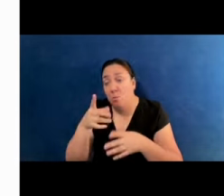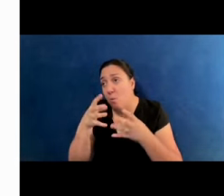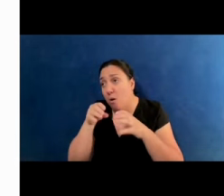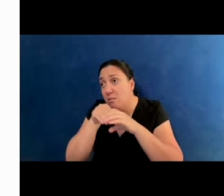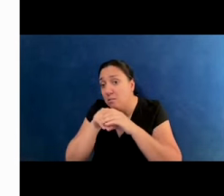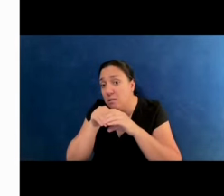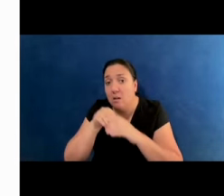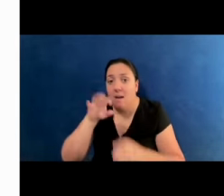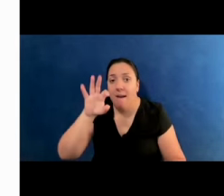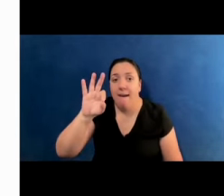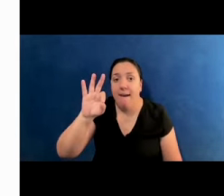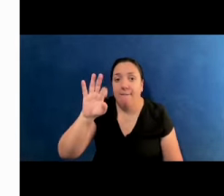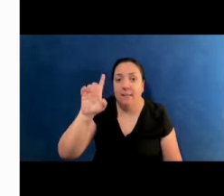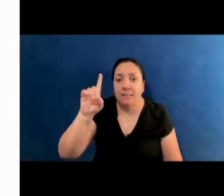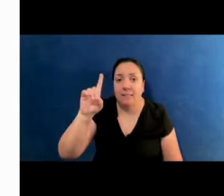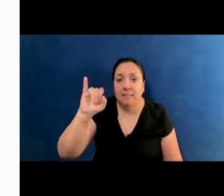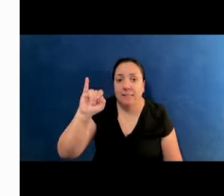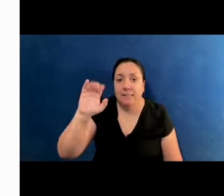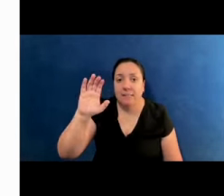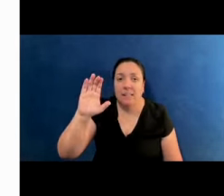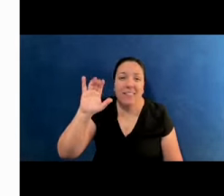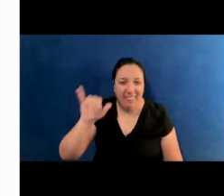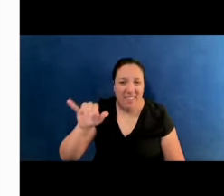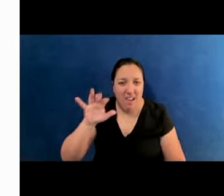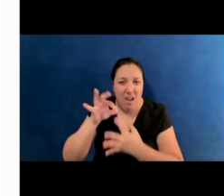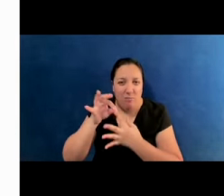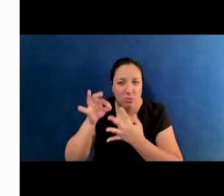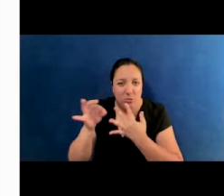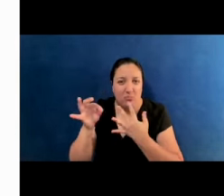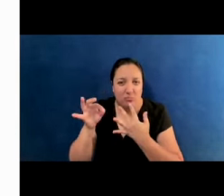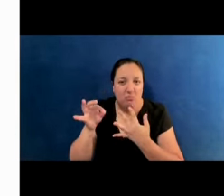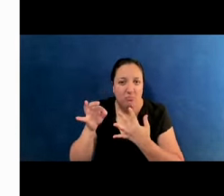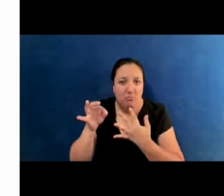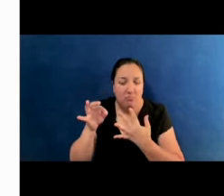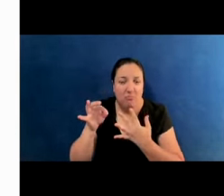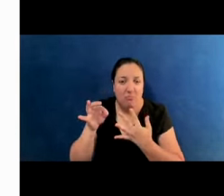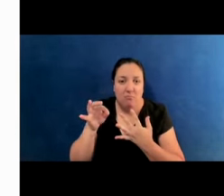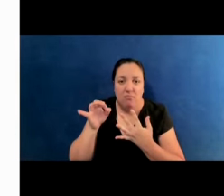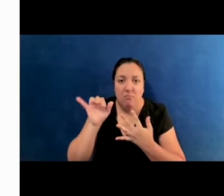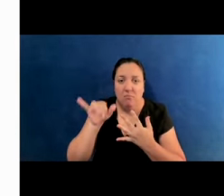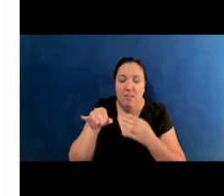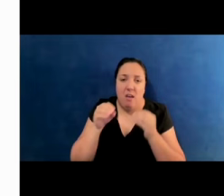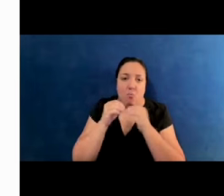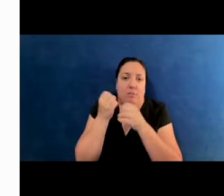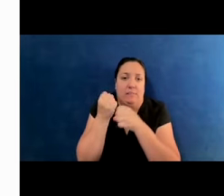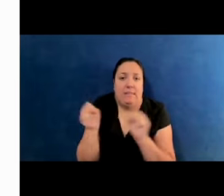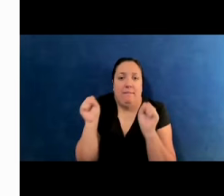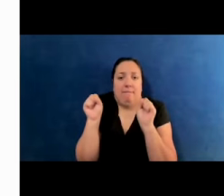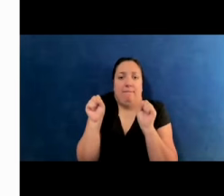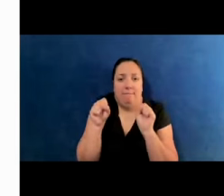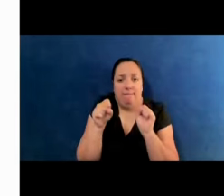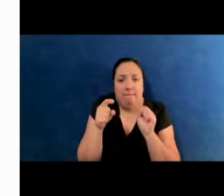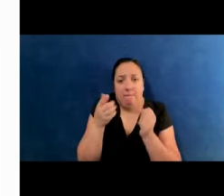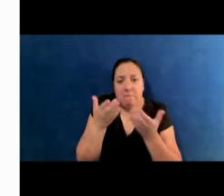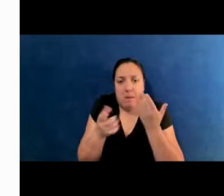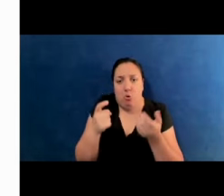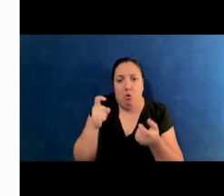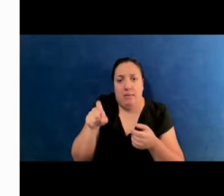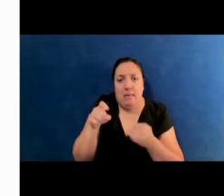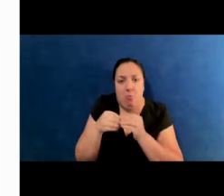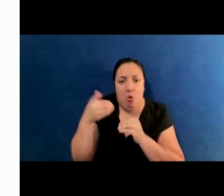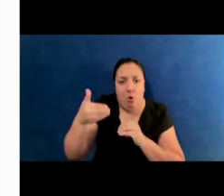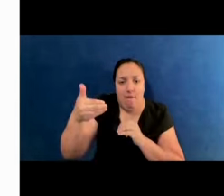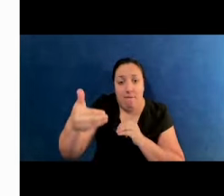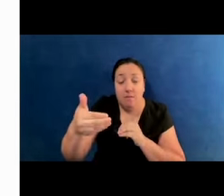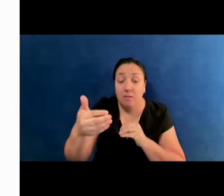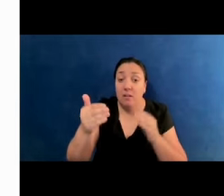the FDIC option. That could be a very conservative place to put your money that you might need more often. Many